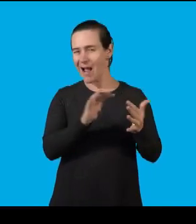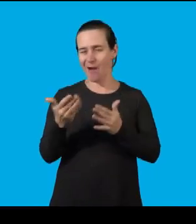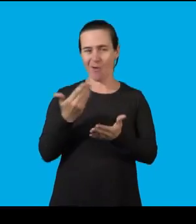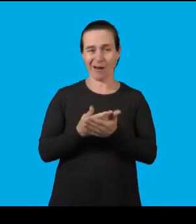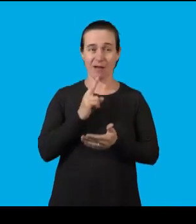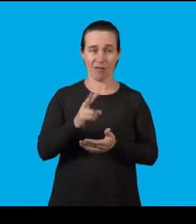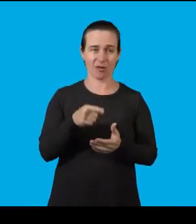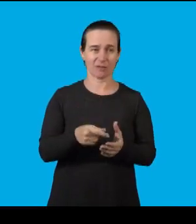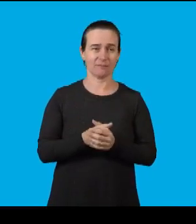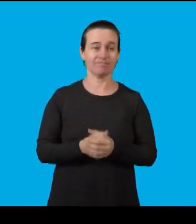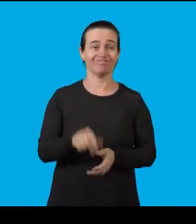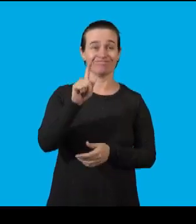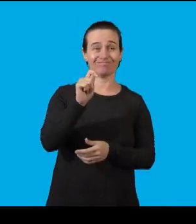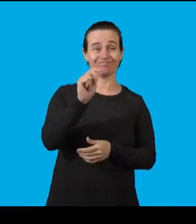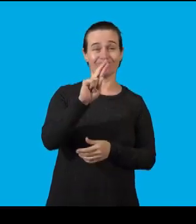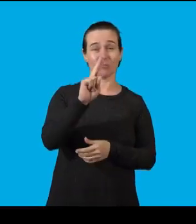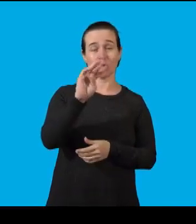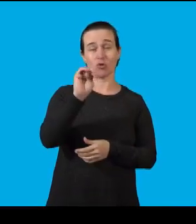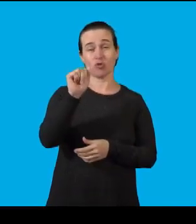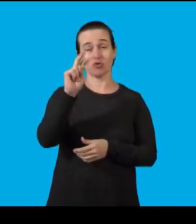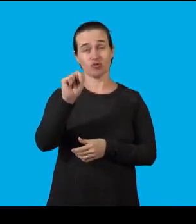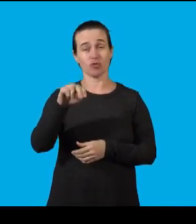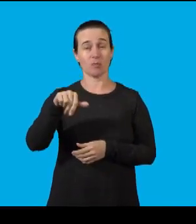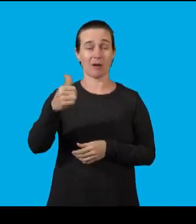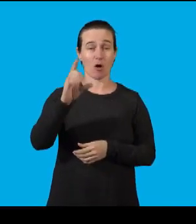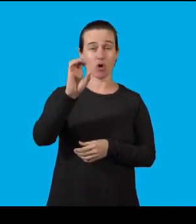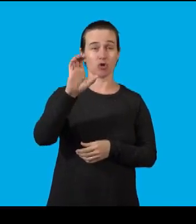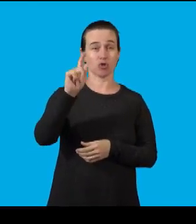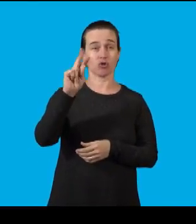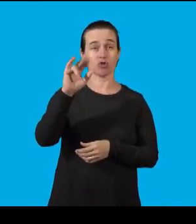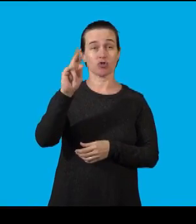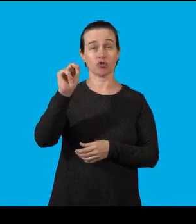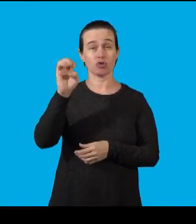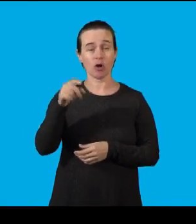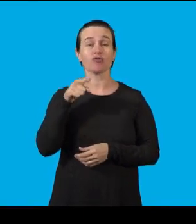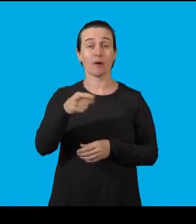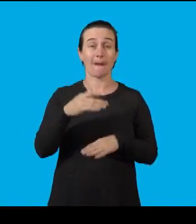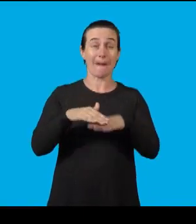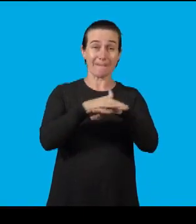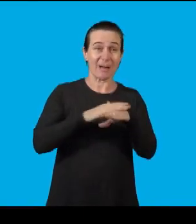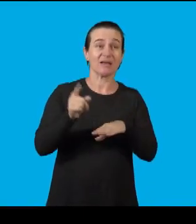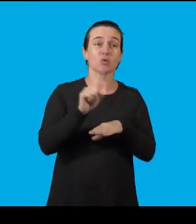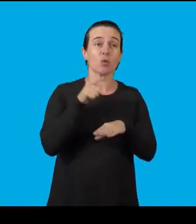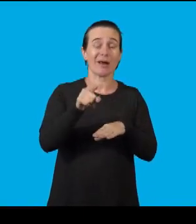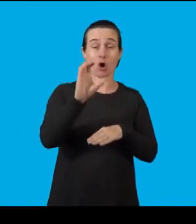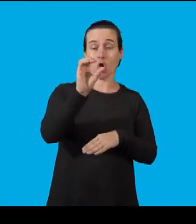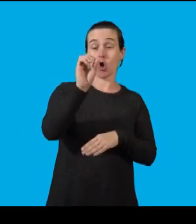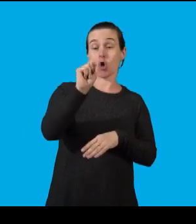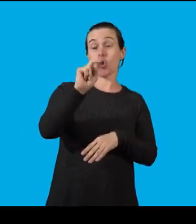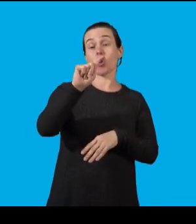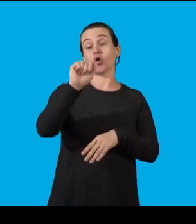here, because there is a caption that says the Truman Doctrine was based on the principle of containing, so there is the